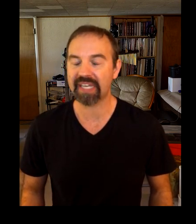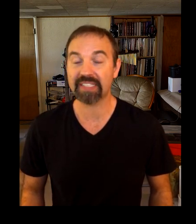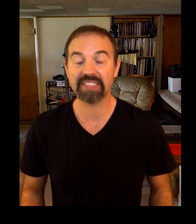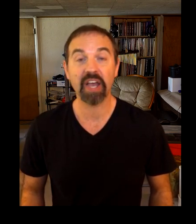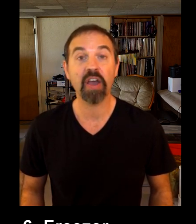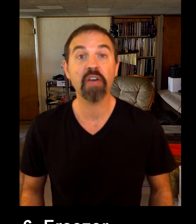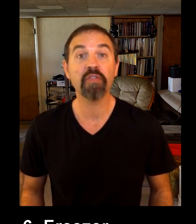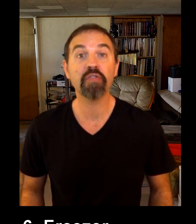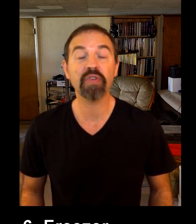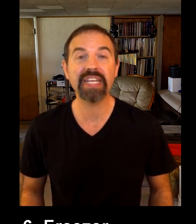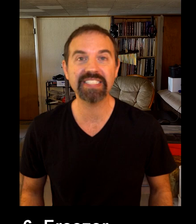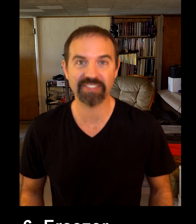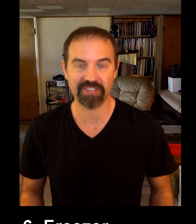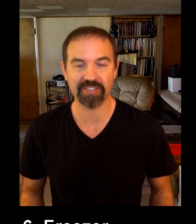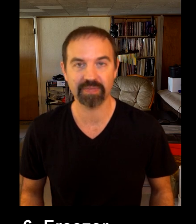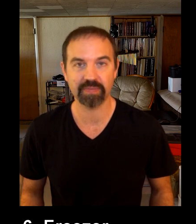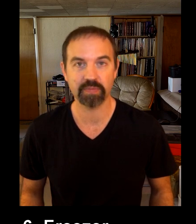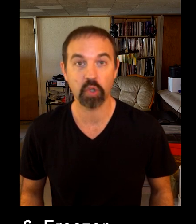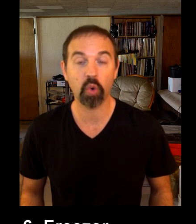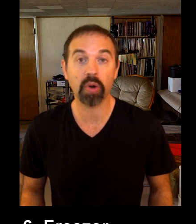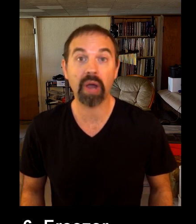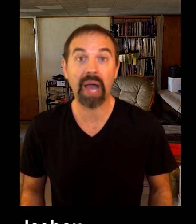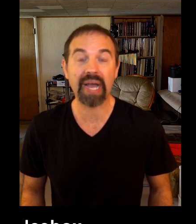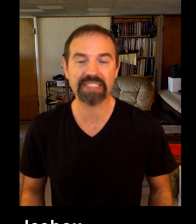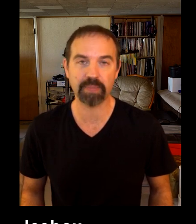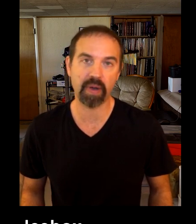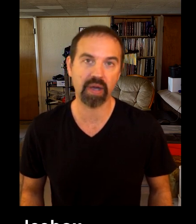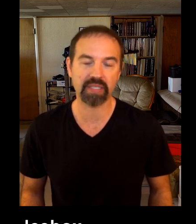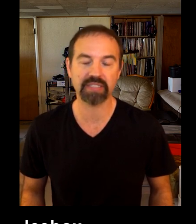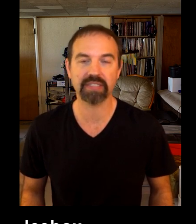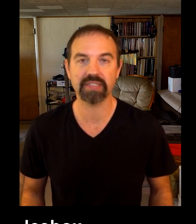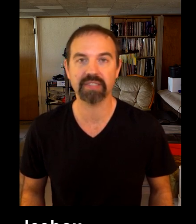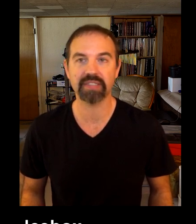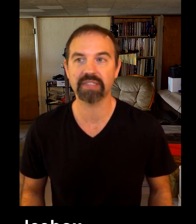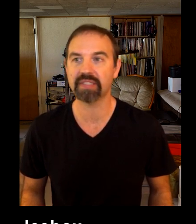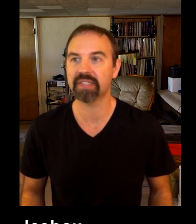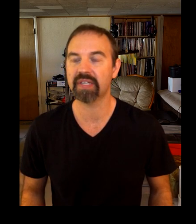Number 6, freezer or icebox.